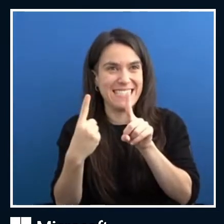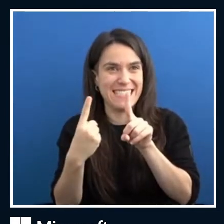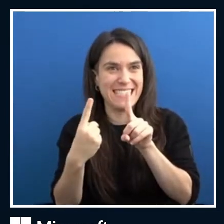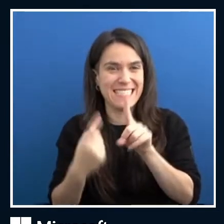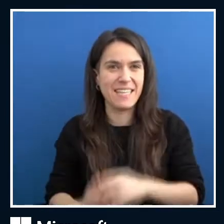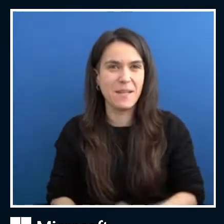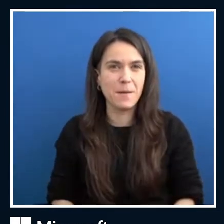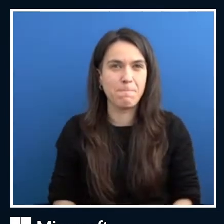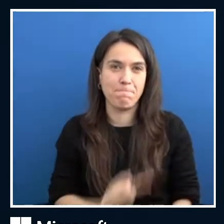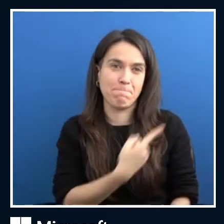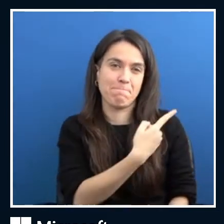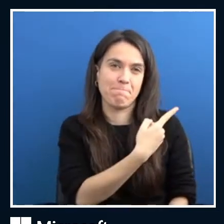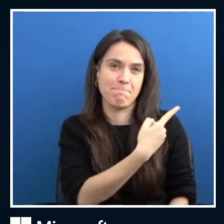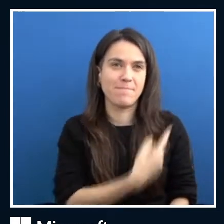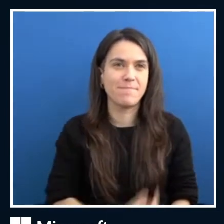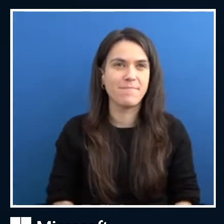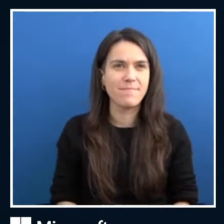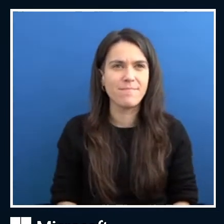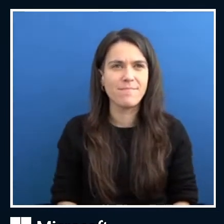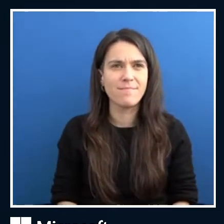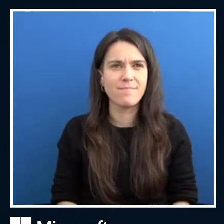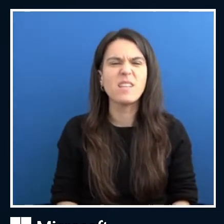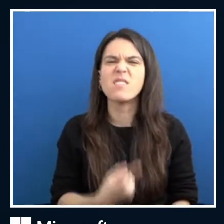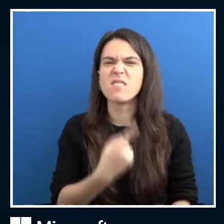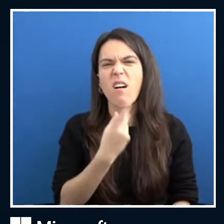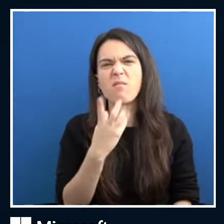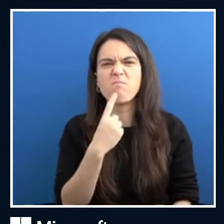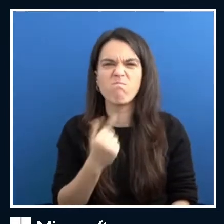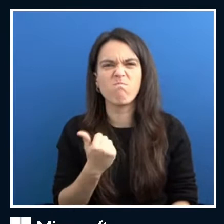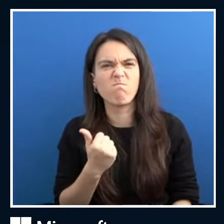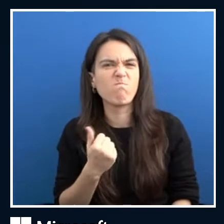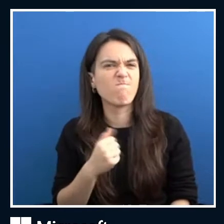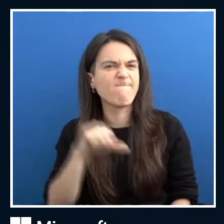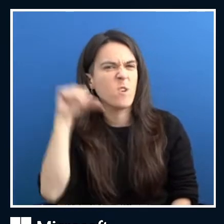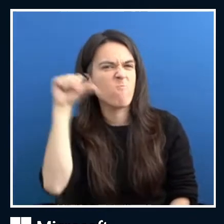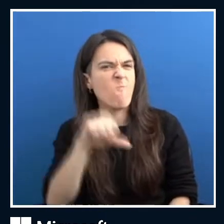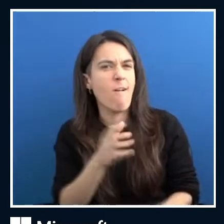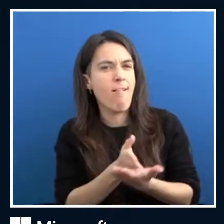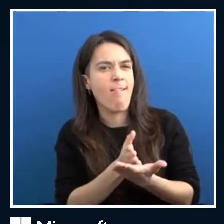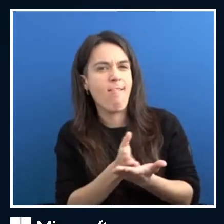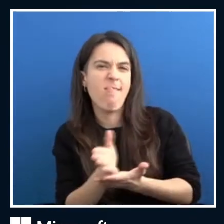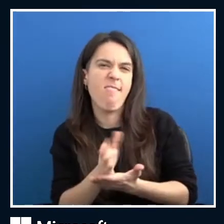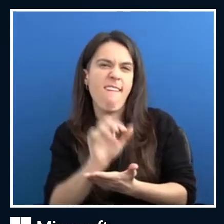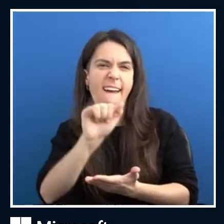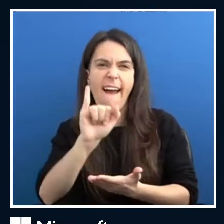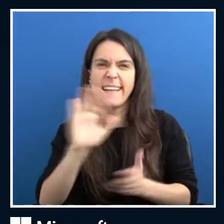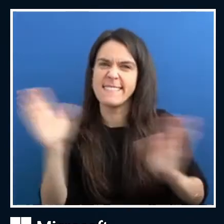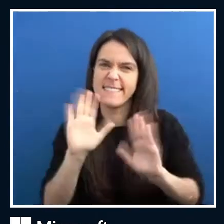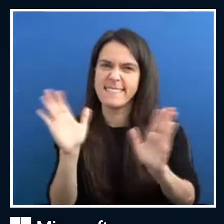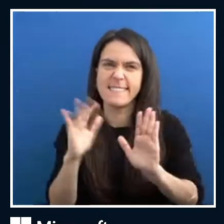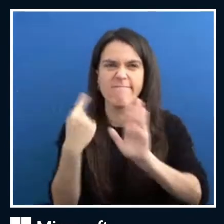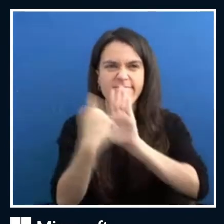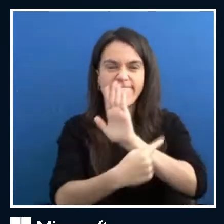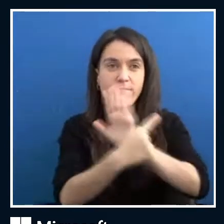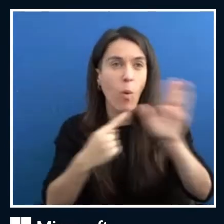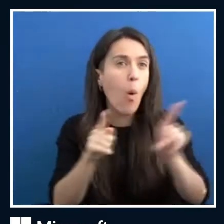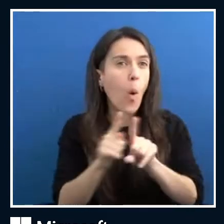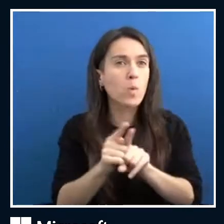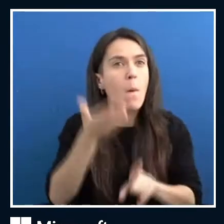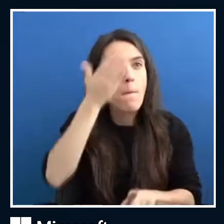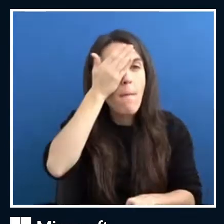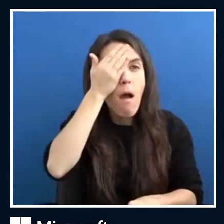talks about malicious use of AI and about biases in the model. It's ongoing research related